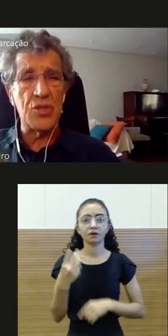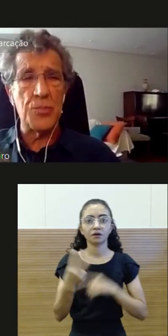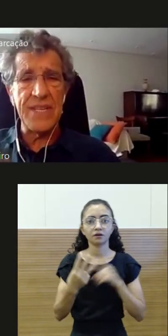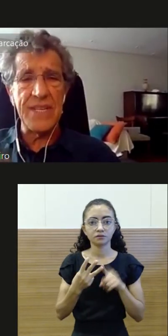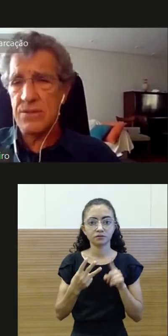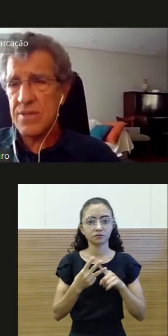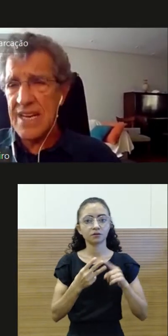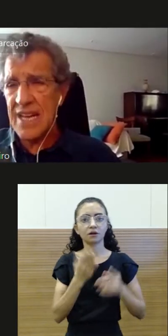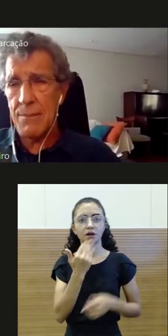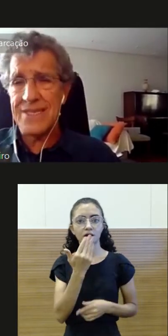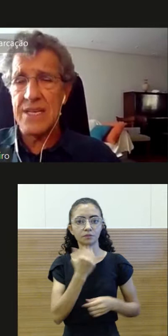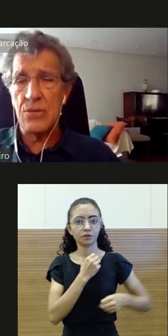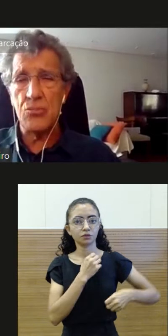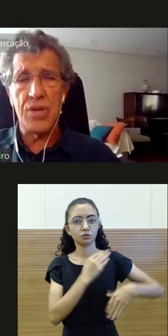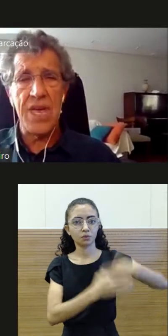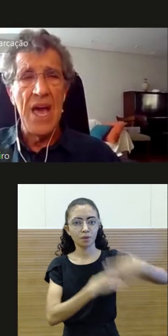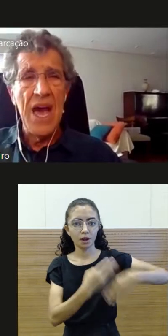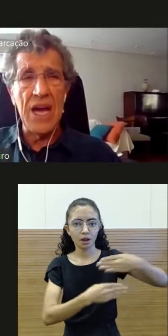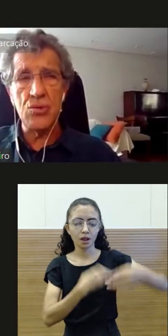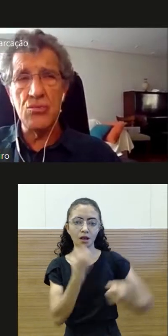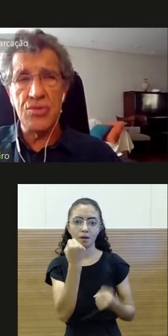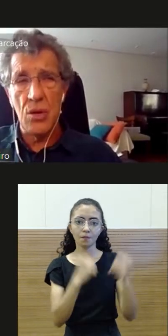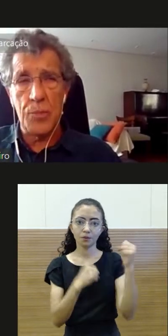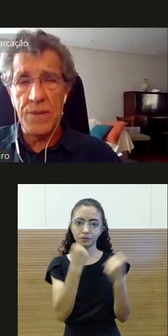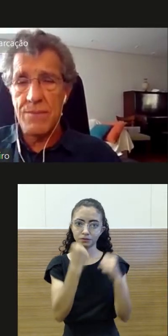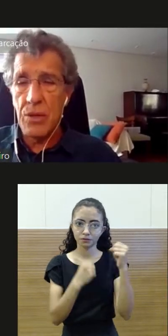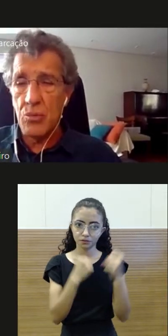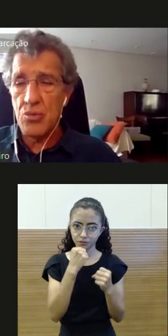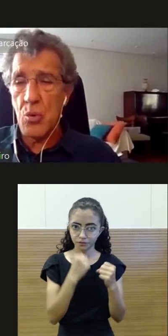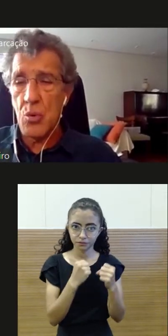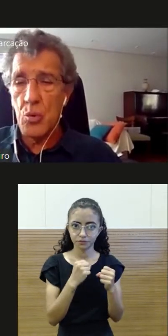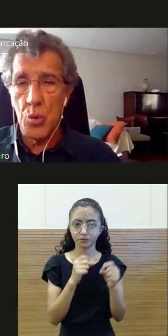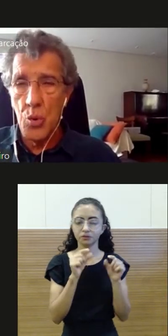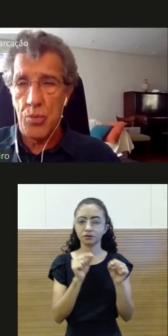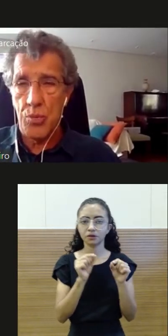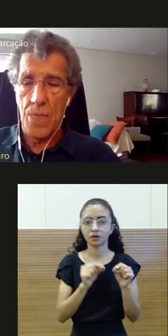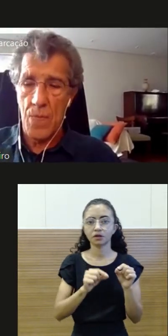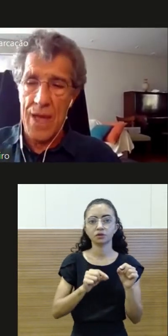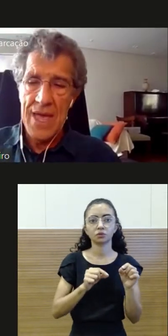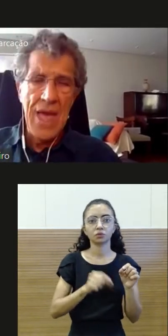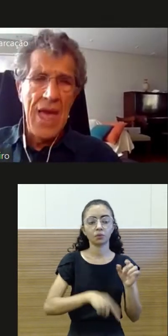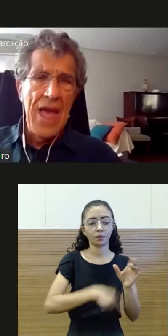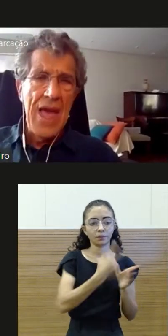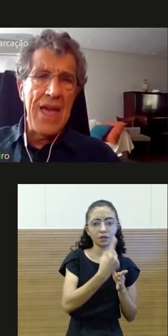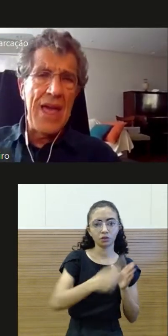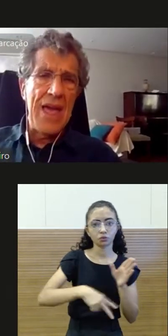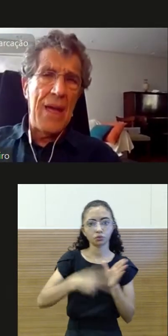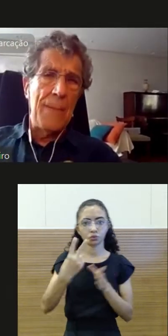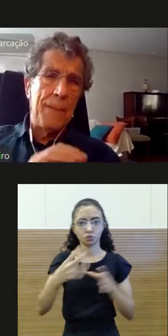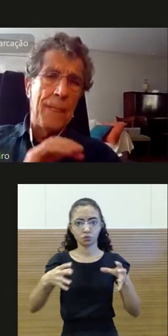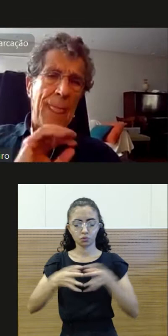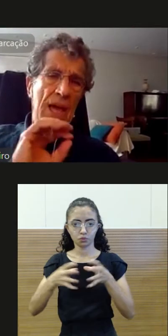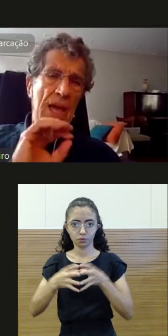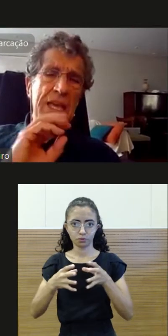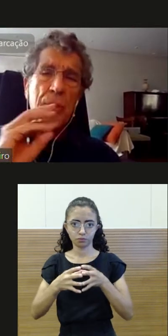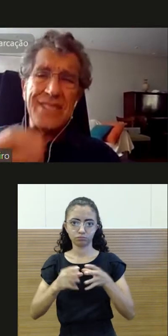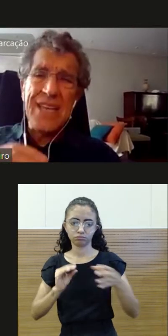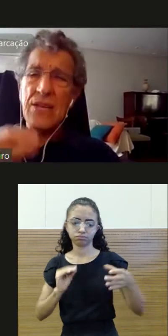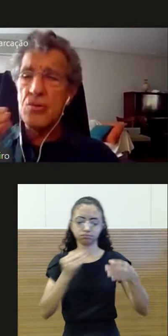culinary ingredients, and the other one, processed foods, which are the joining of the first and second groups.